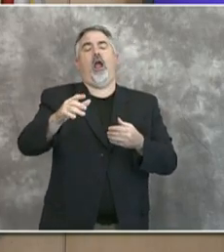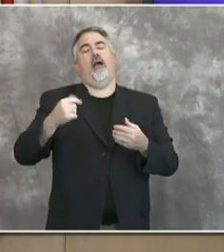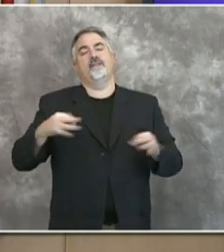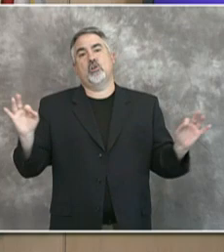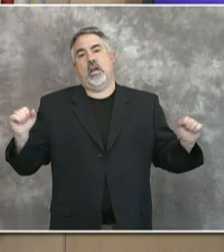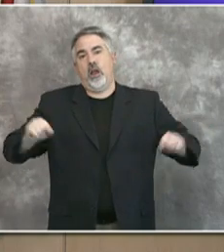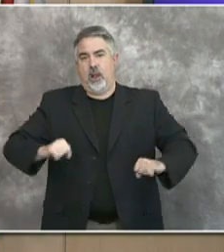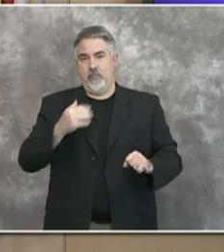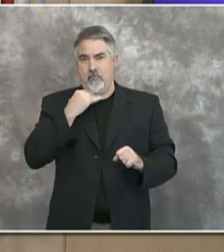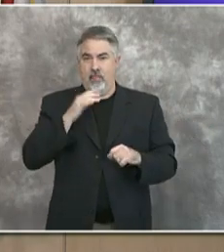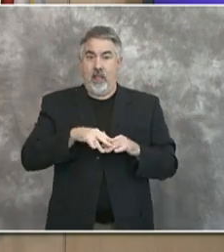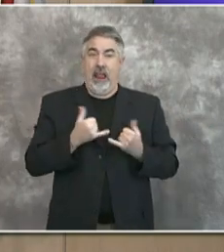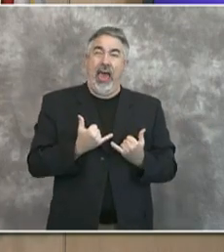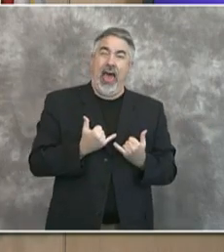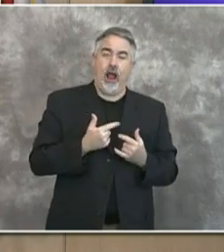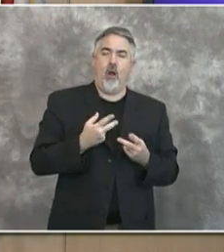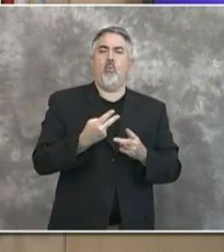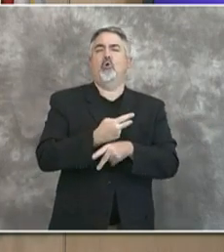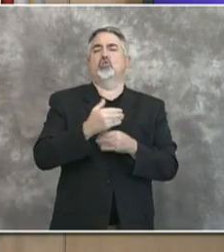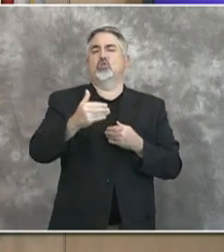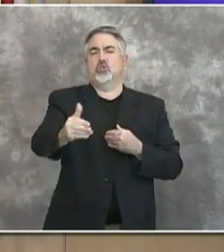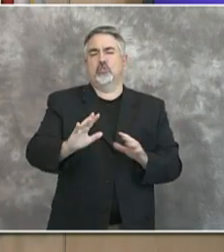Fletcher.